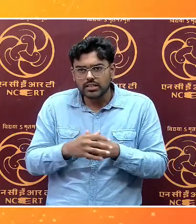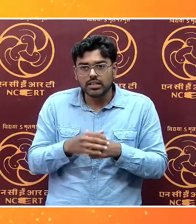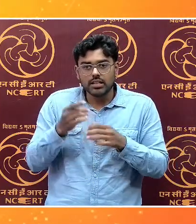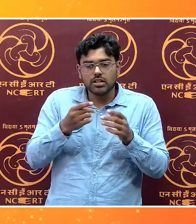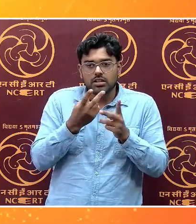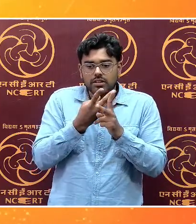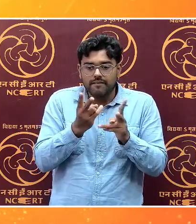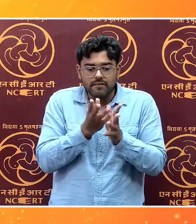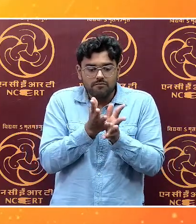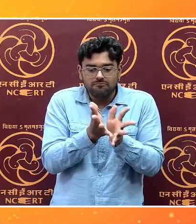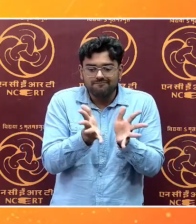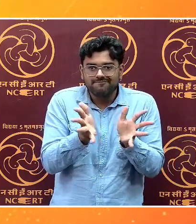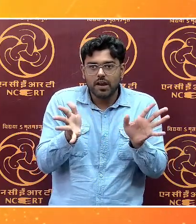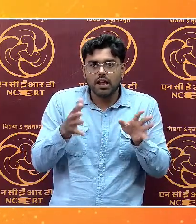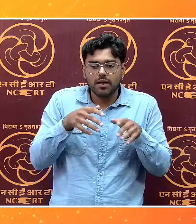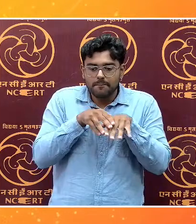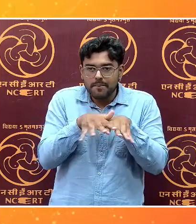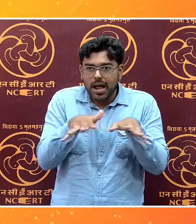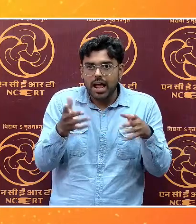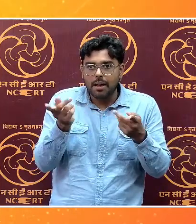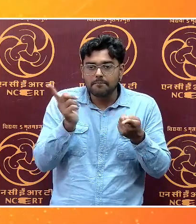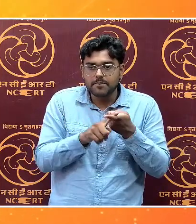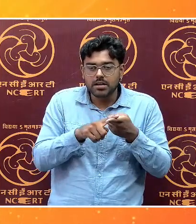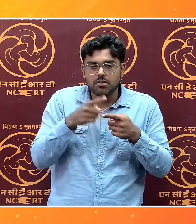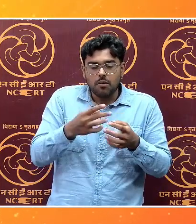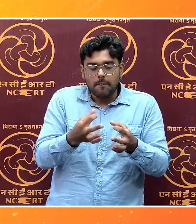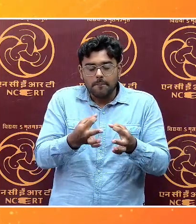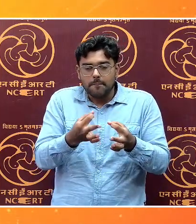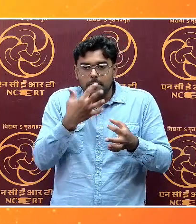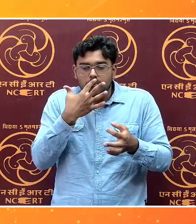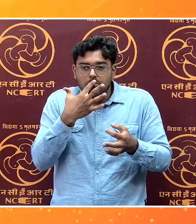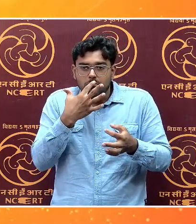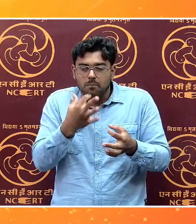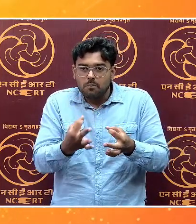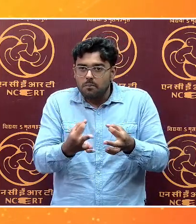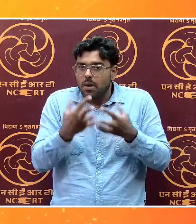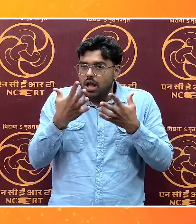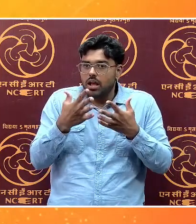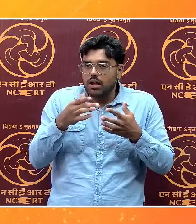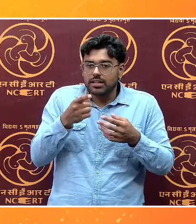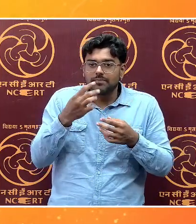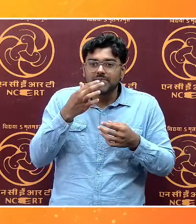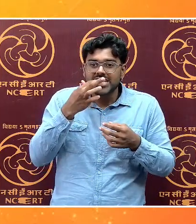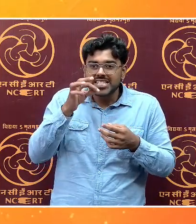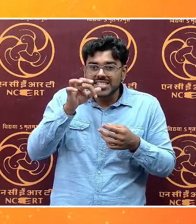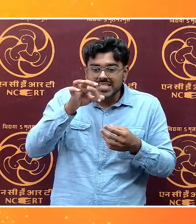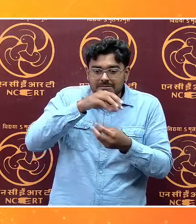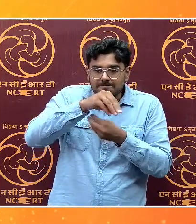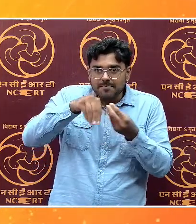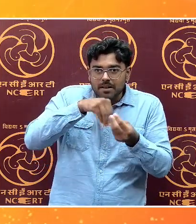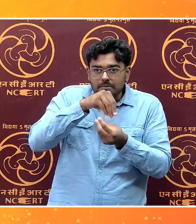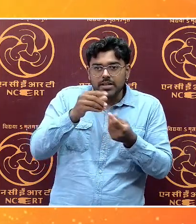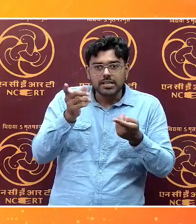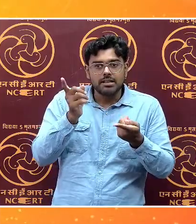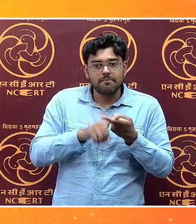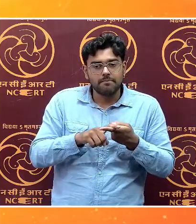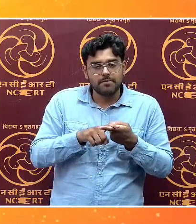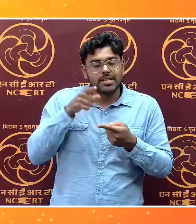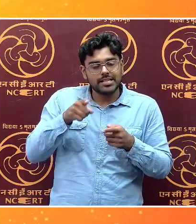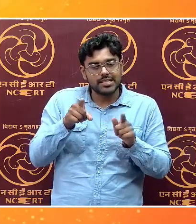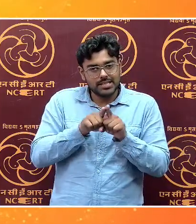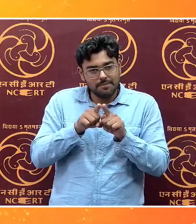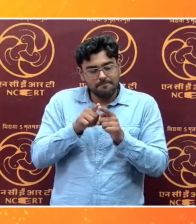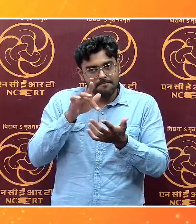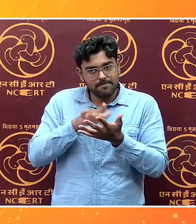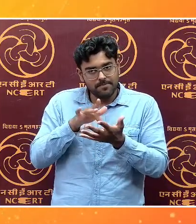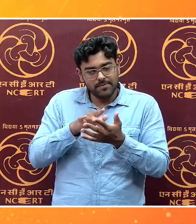small streams, and its fresh water meets the salty Bay of Bengal there. At this place,